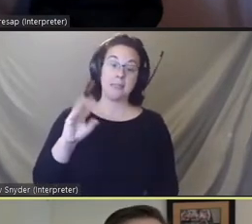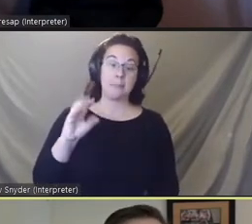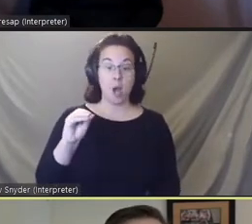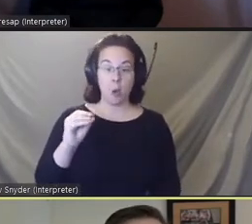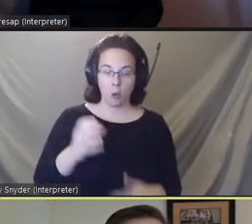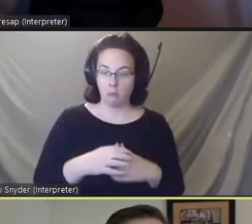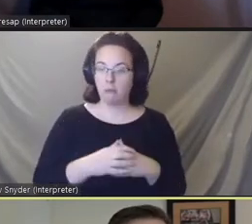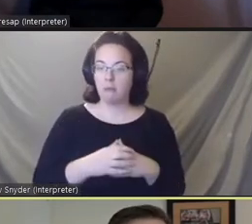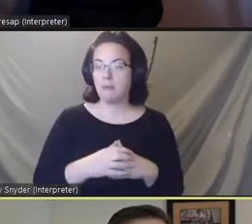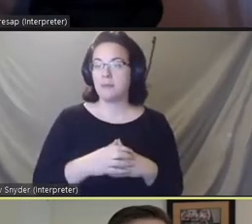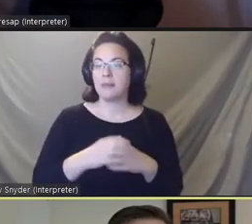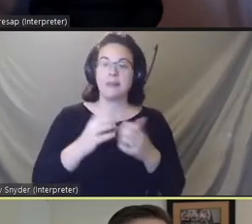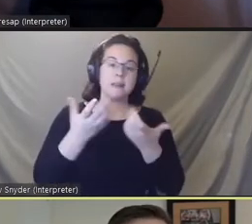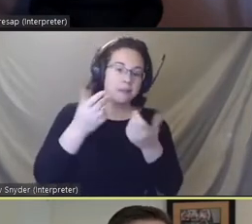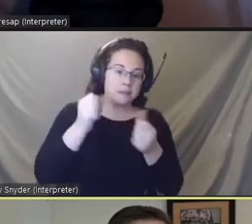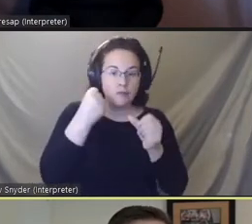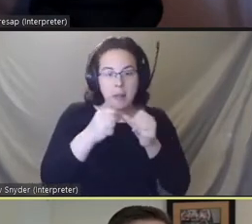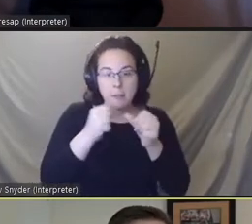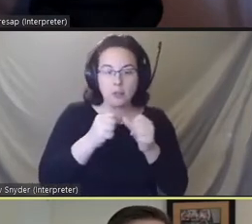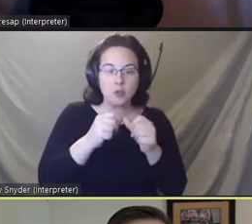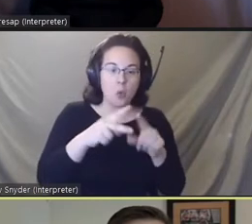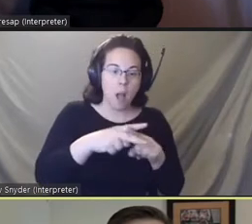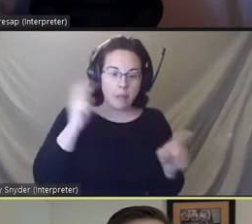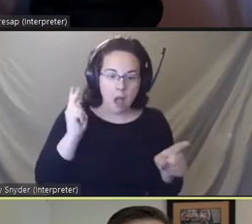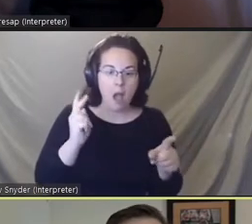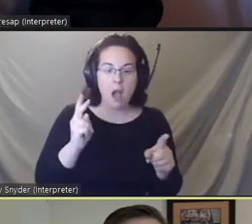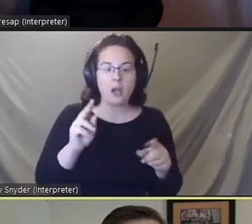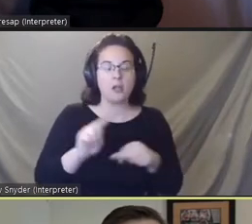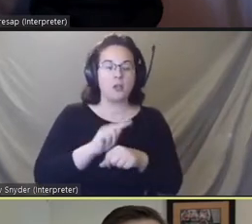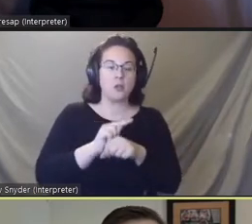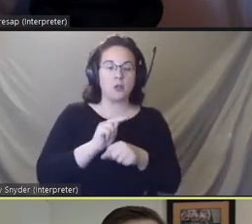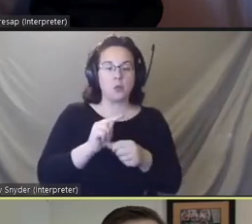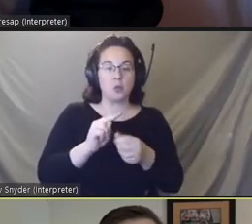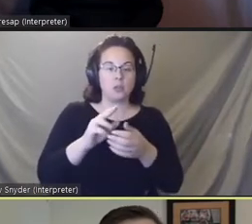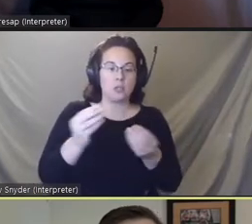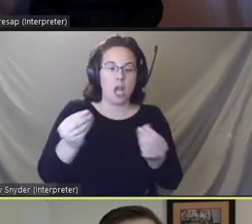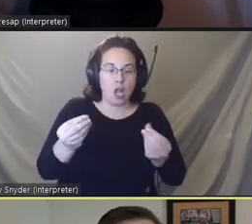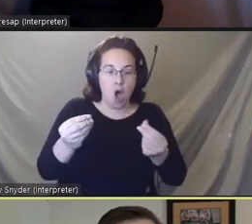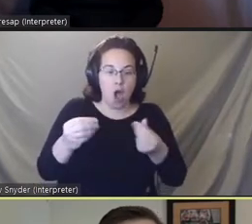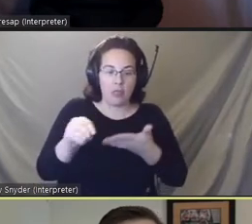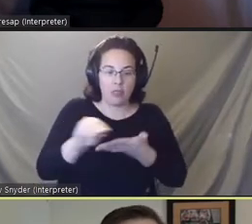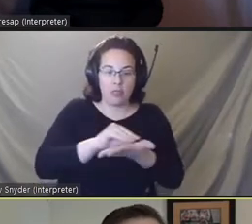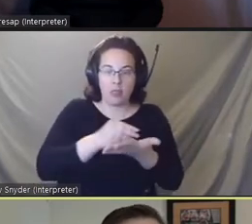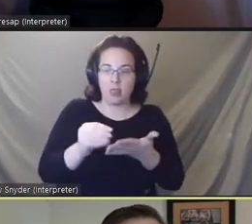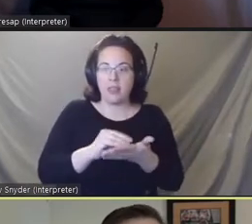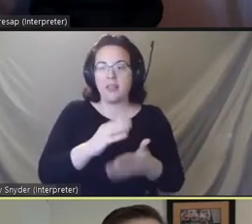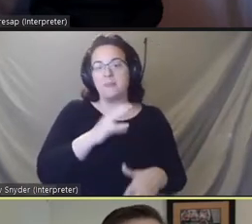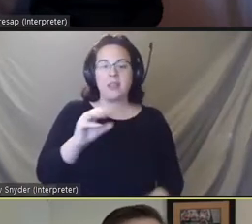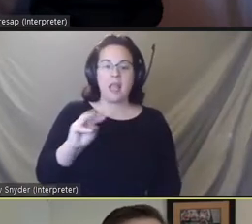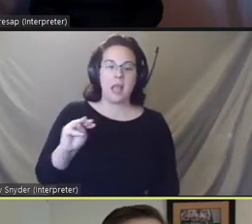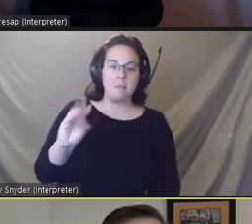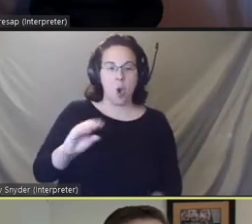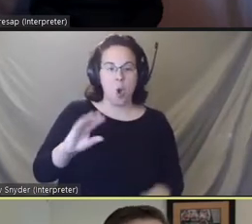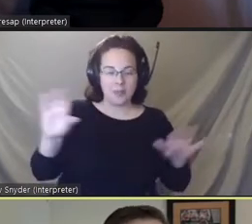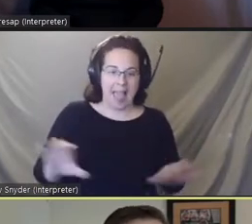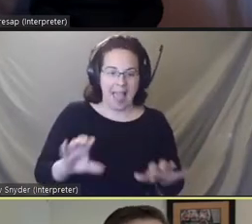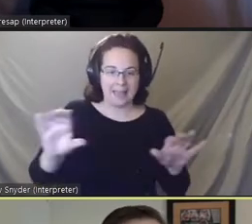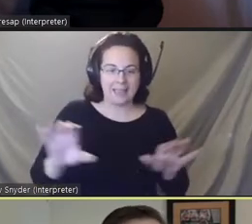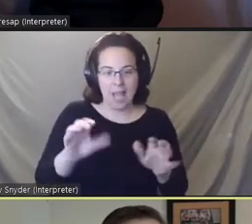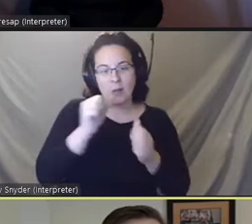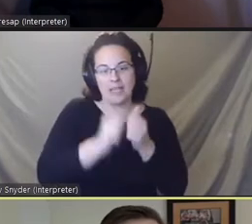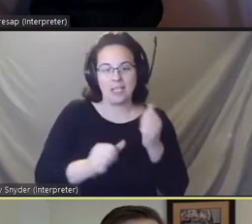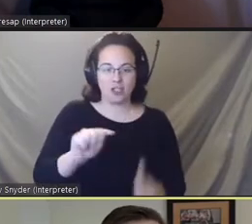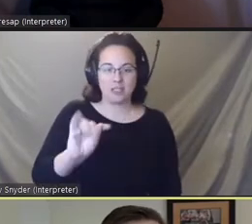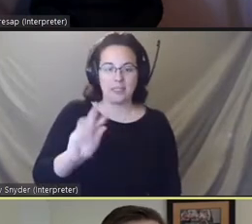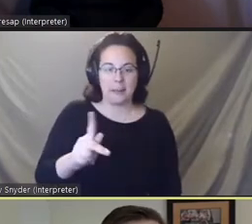unplug your device before cleaning, use a lint-free cloth, and Mo's acting out many of the corresponding tips on the